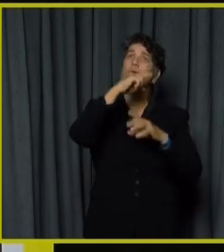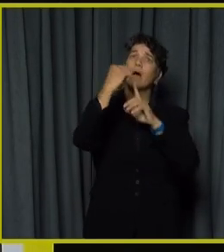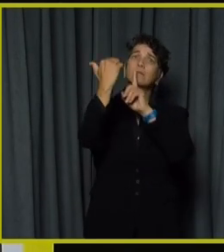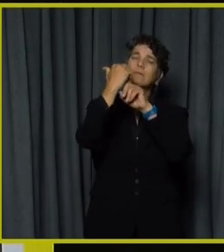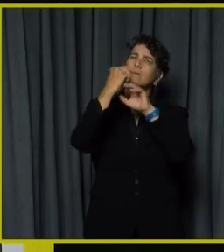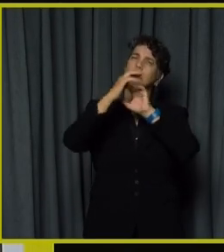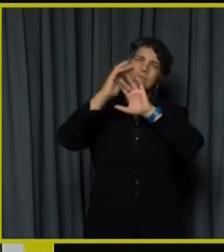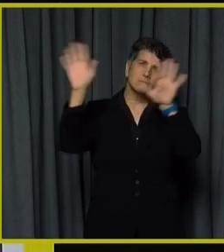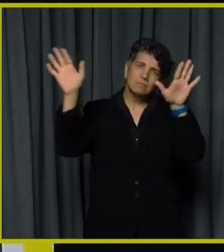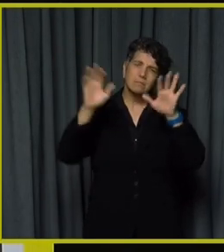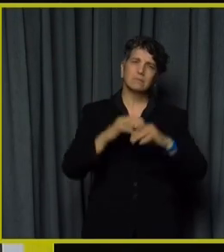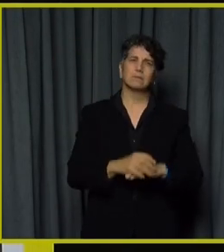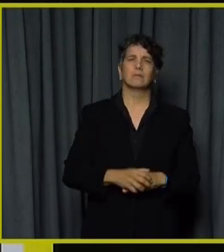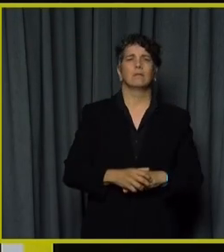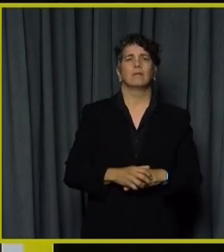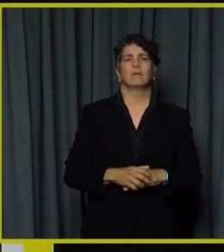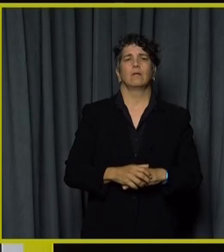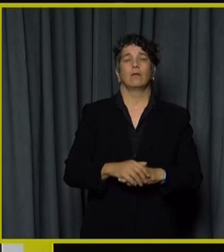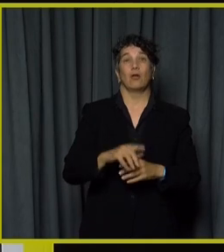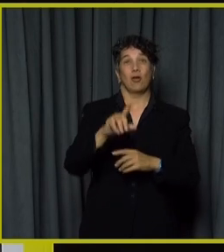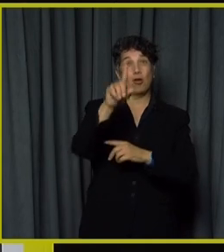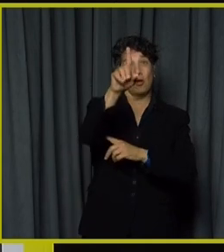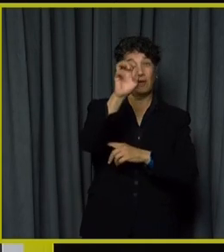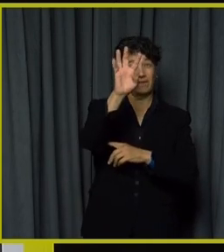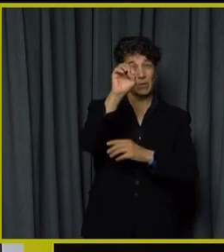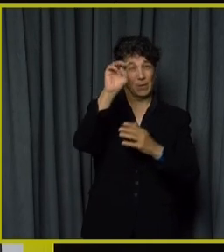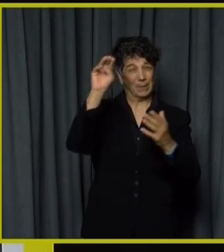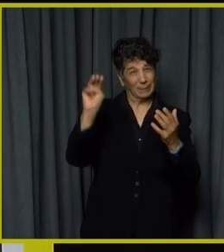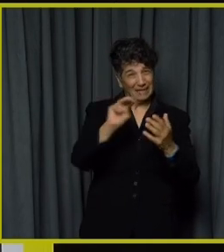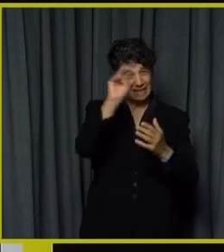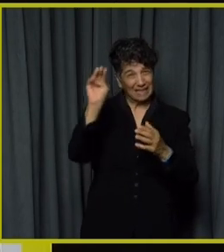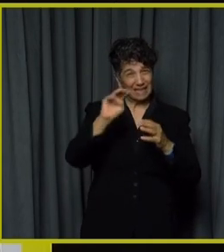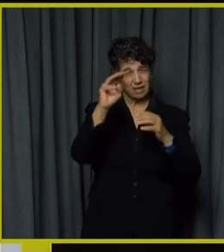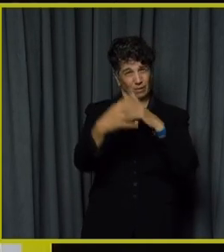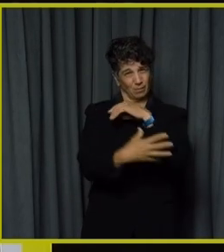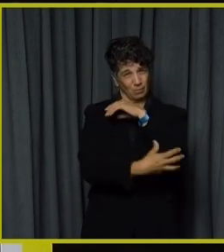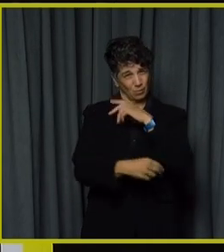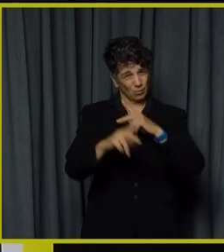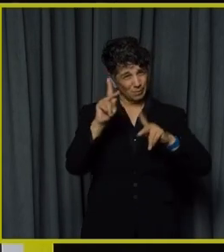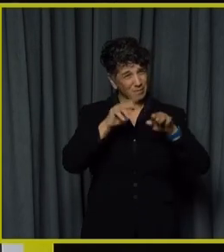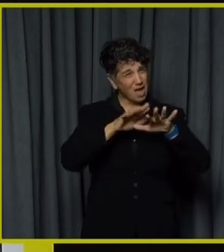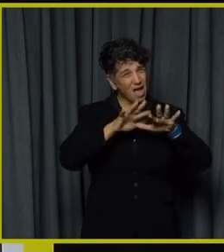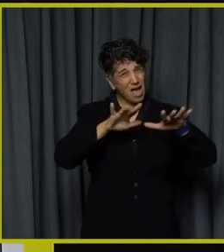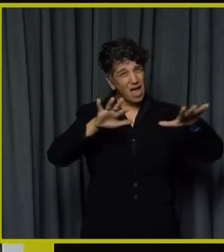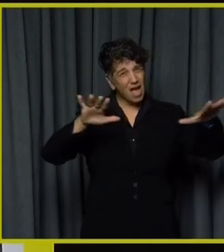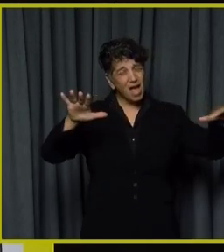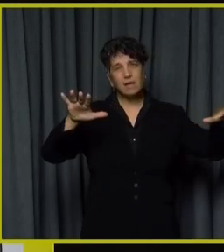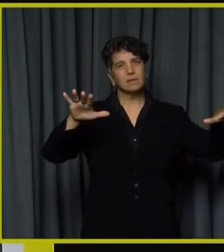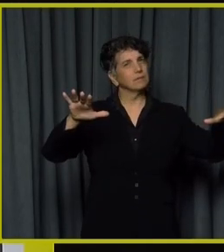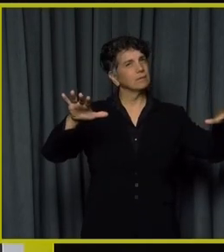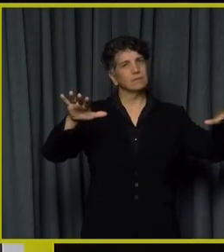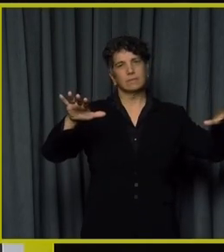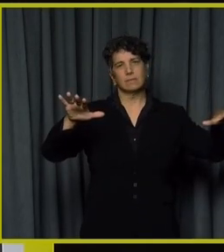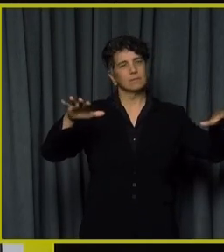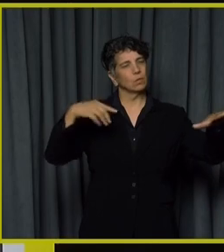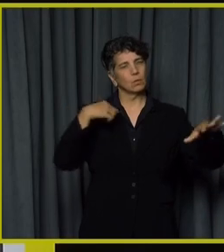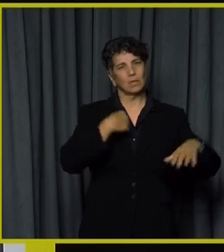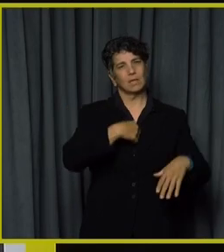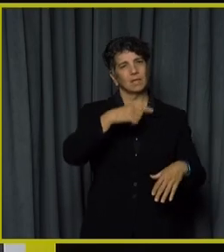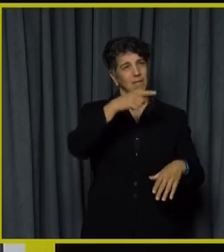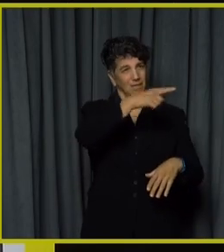140 million poor people, low-income people, people on the edge of precarity and